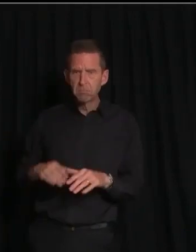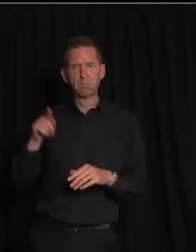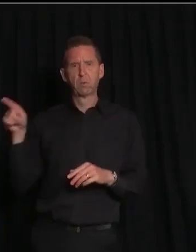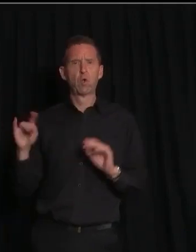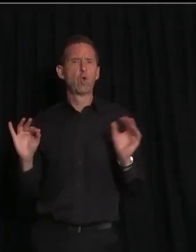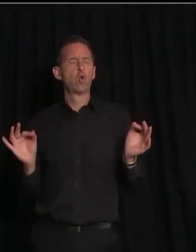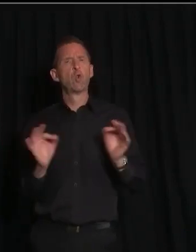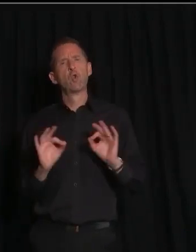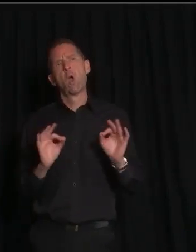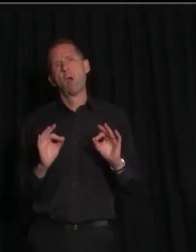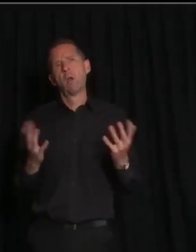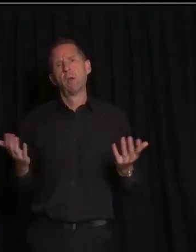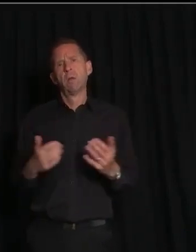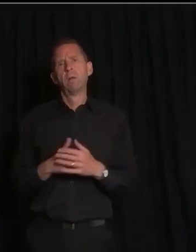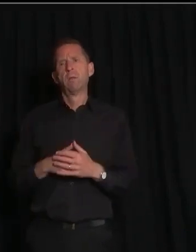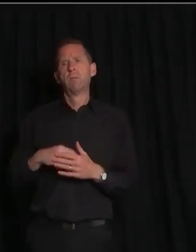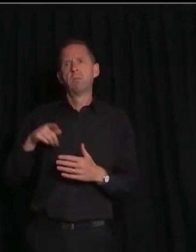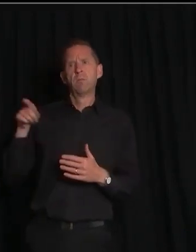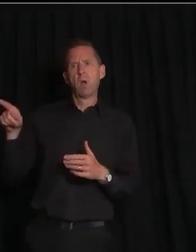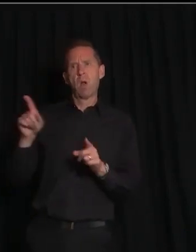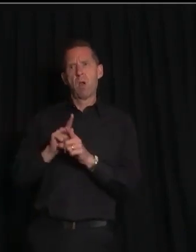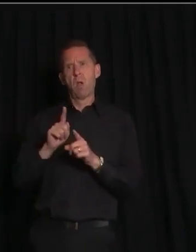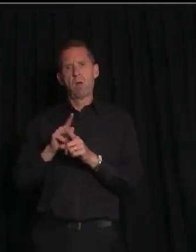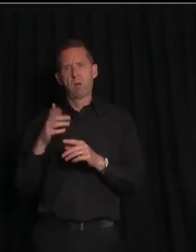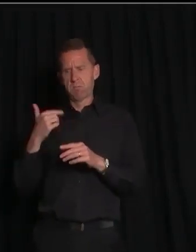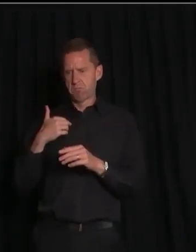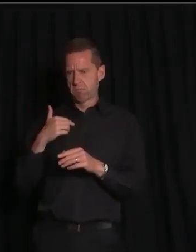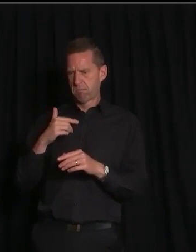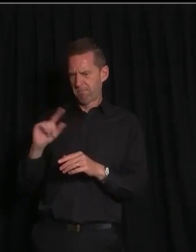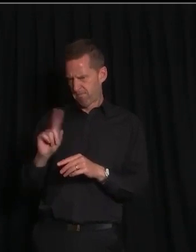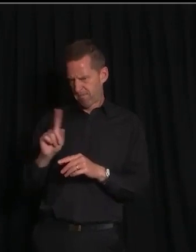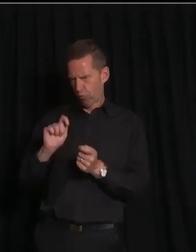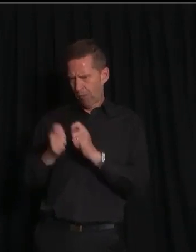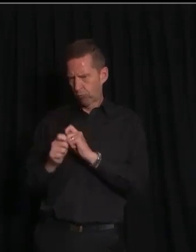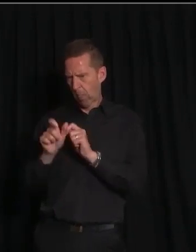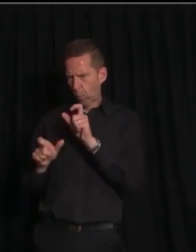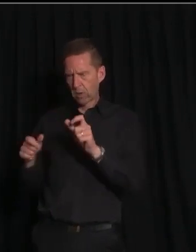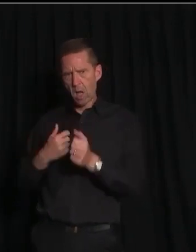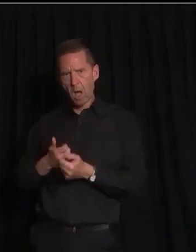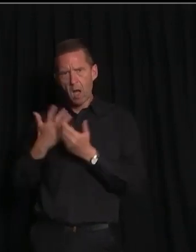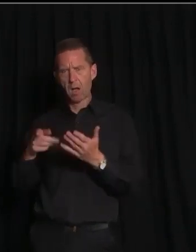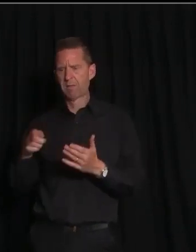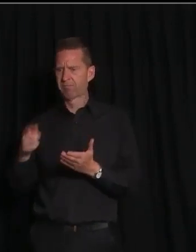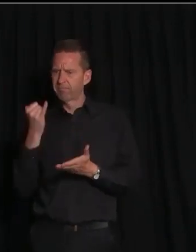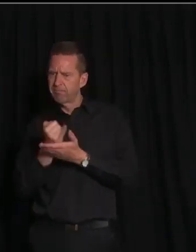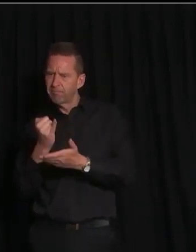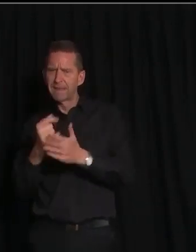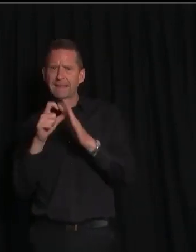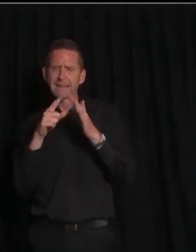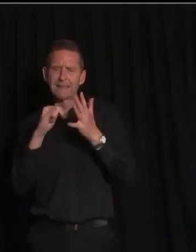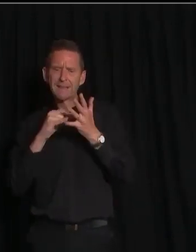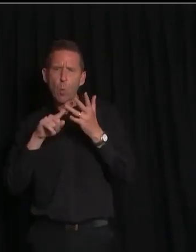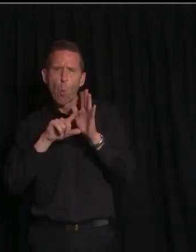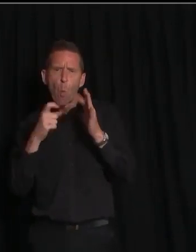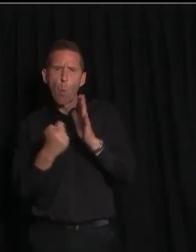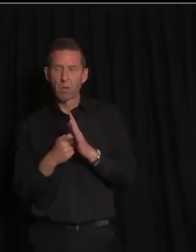not fix my terminology. She did not tell me that I have a disorder of sex development, quote unquote,